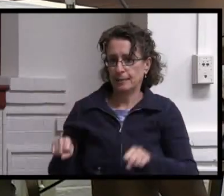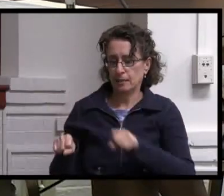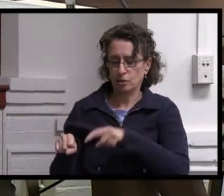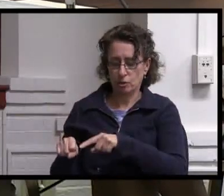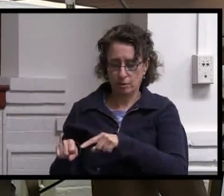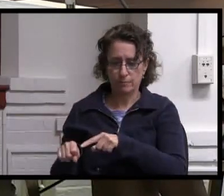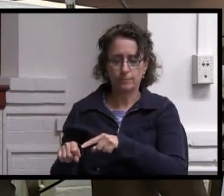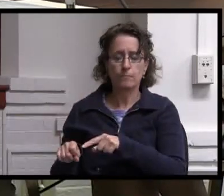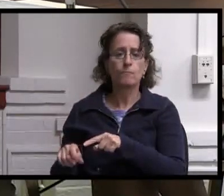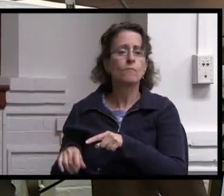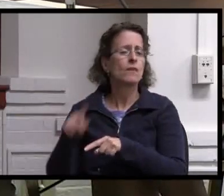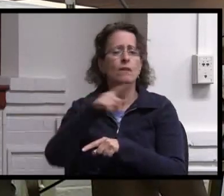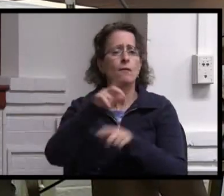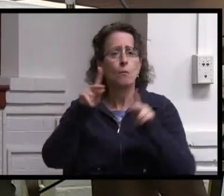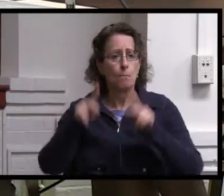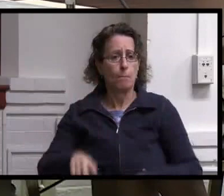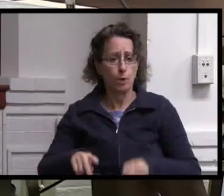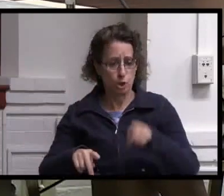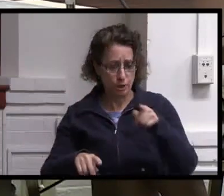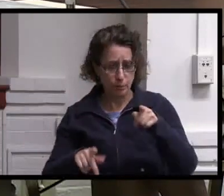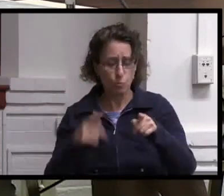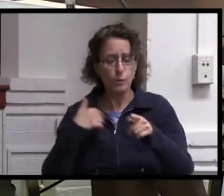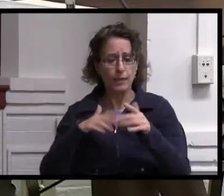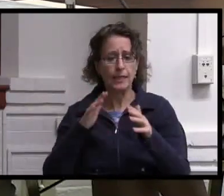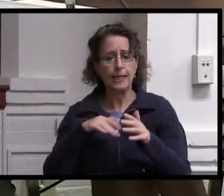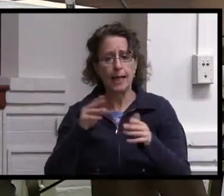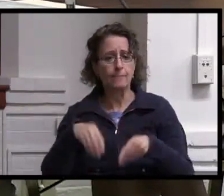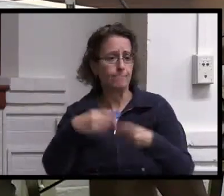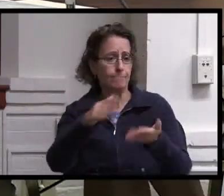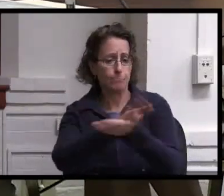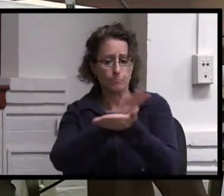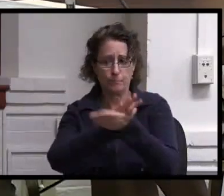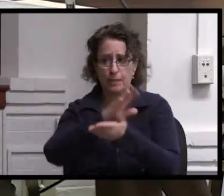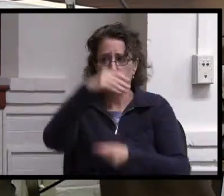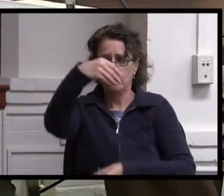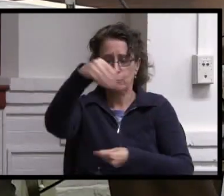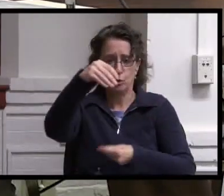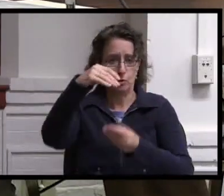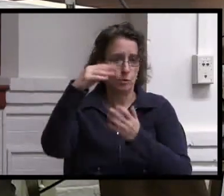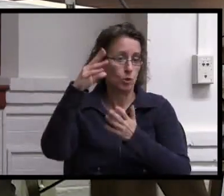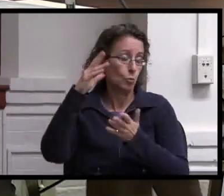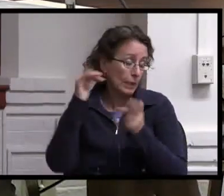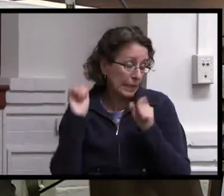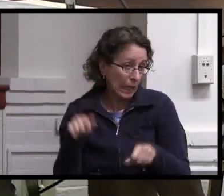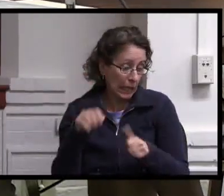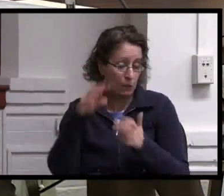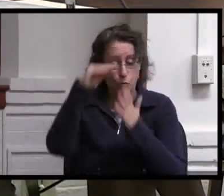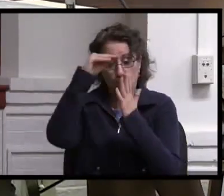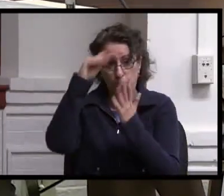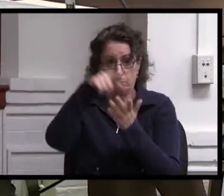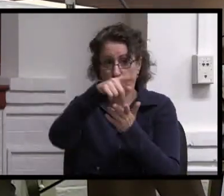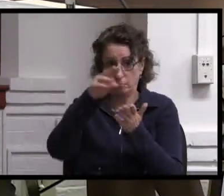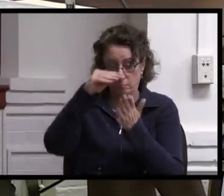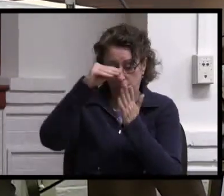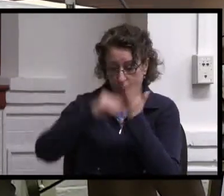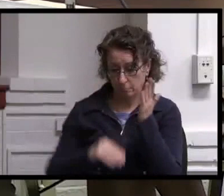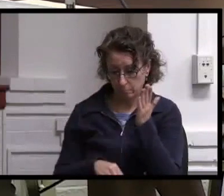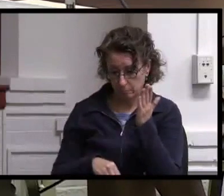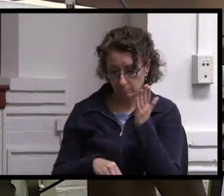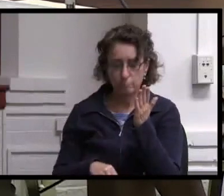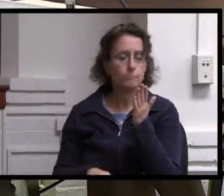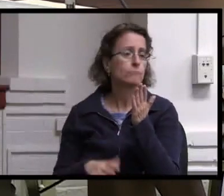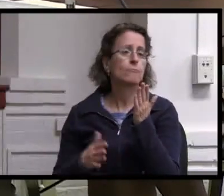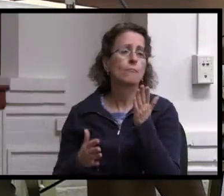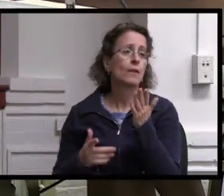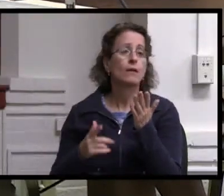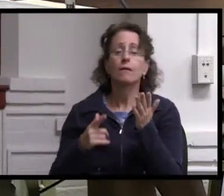out a form. And I haven't made it up yet. I'm still just brainstorming as we go along. You know, fill out some